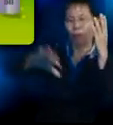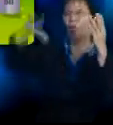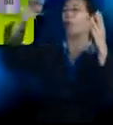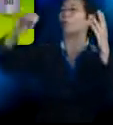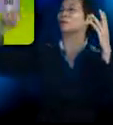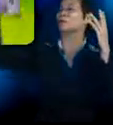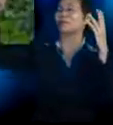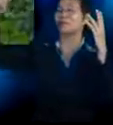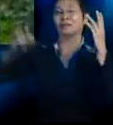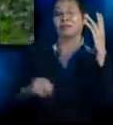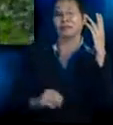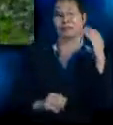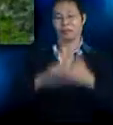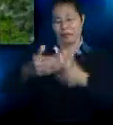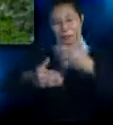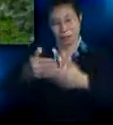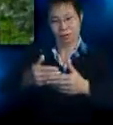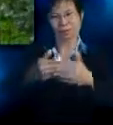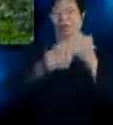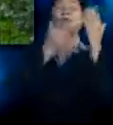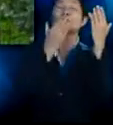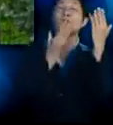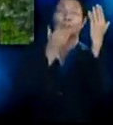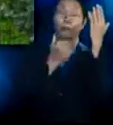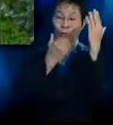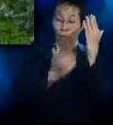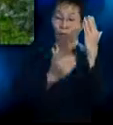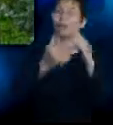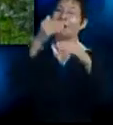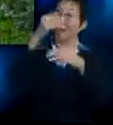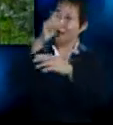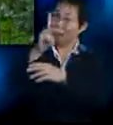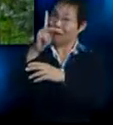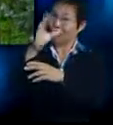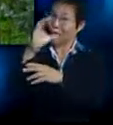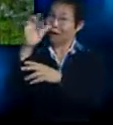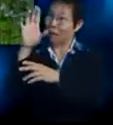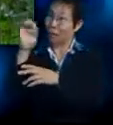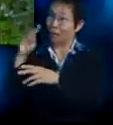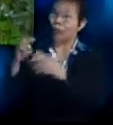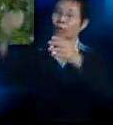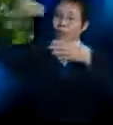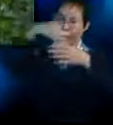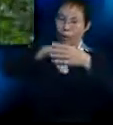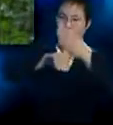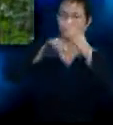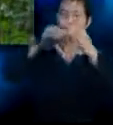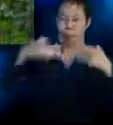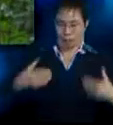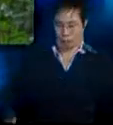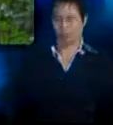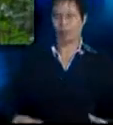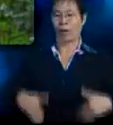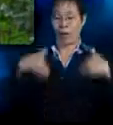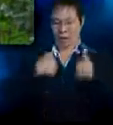process. The glucose, which is a form of carbon, will then pass into the body of animals when